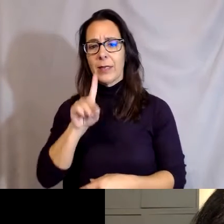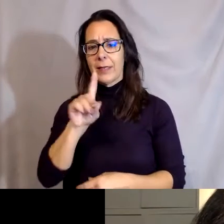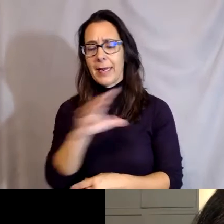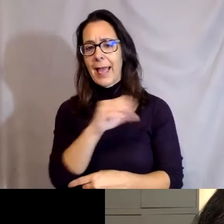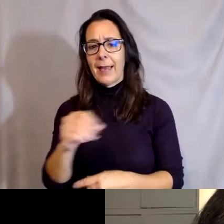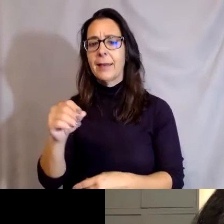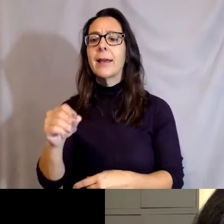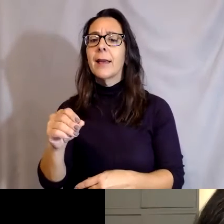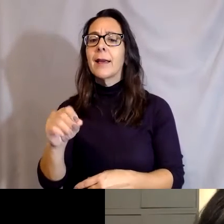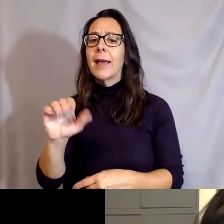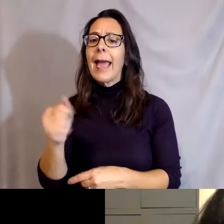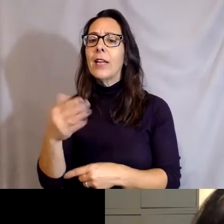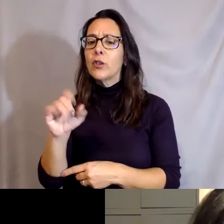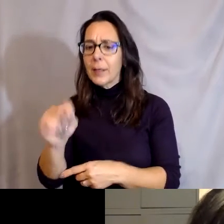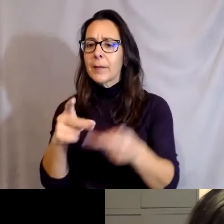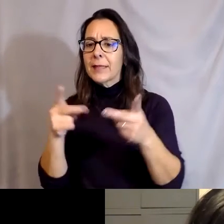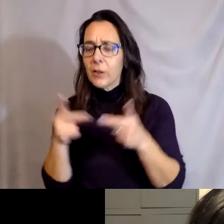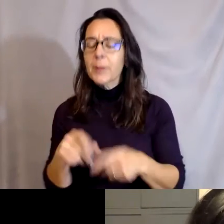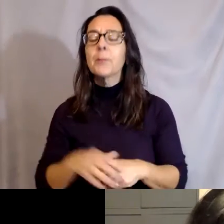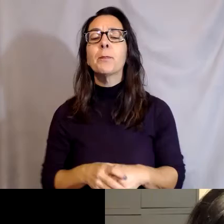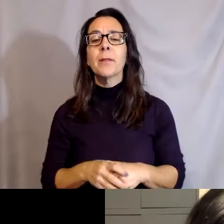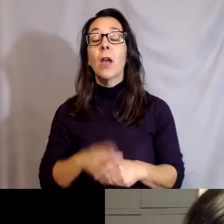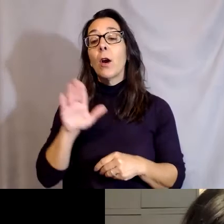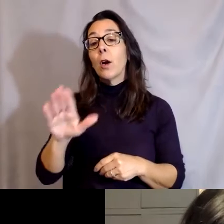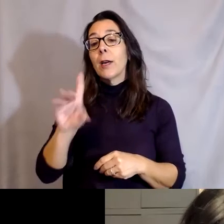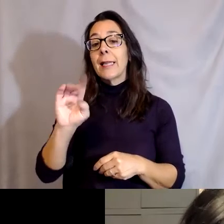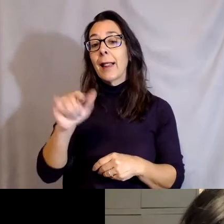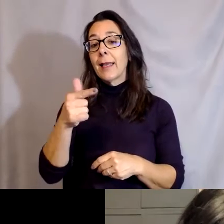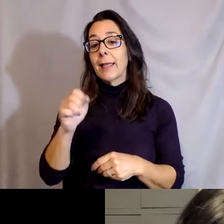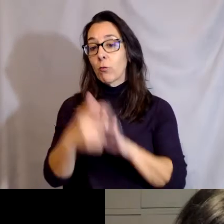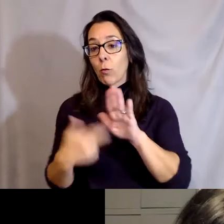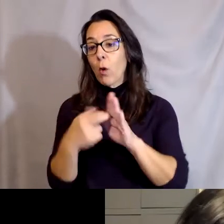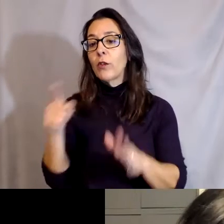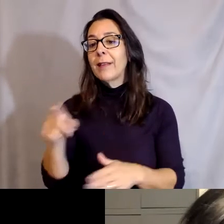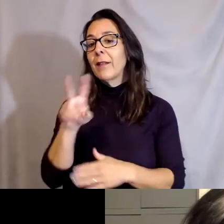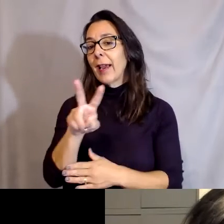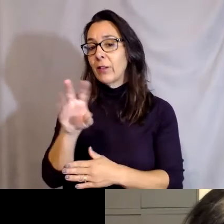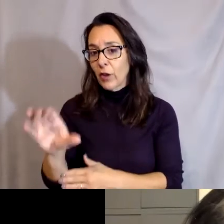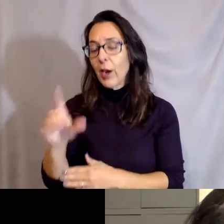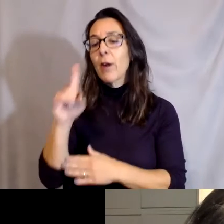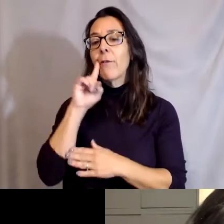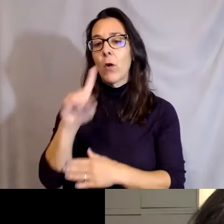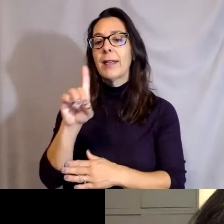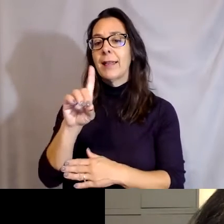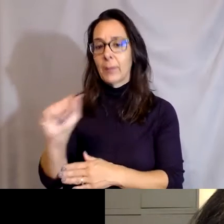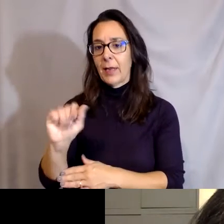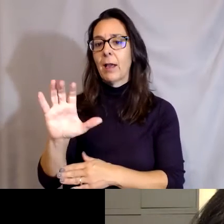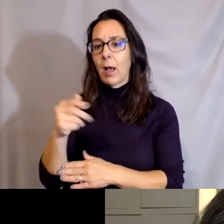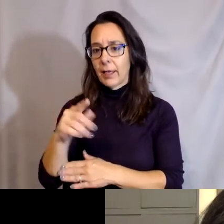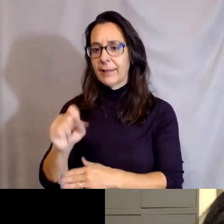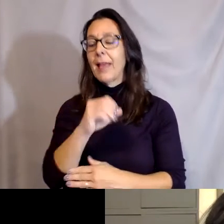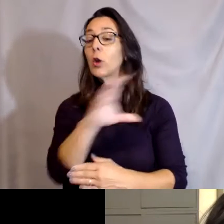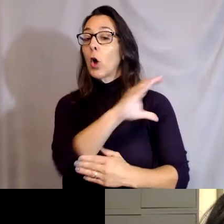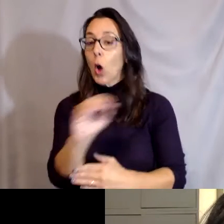a Mayor Breed appointee. In her delegate role, she is the vice chair of the Disabilities Caucus, as well as the co-chair of the California